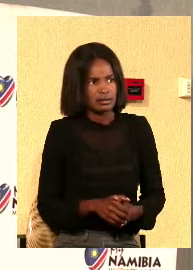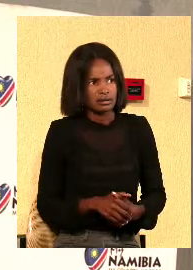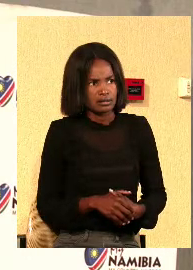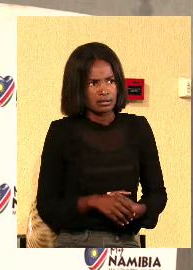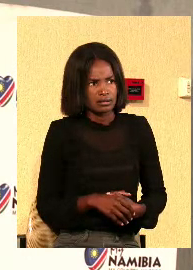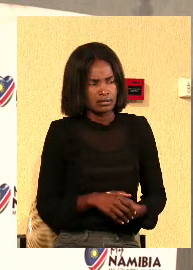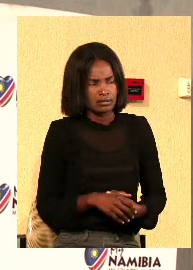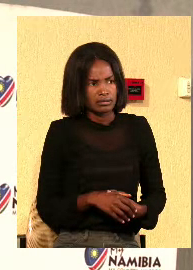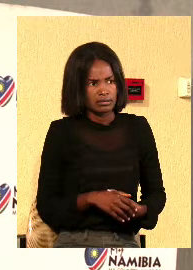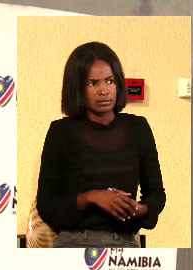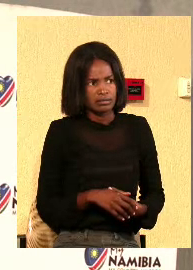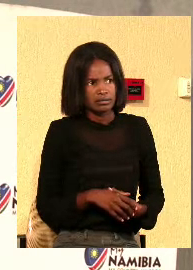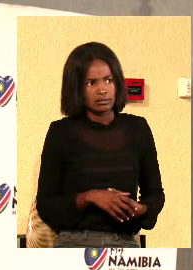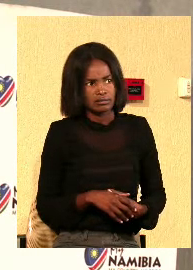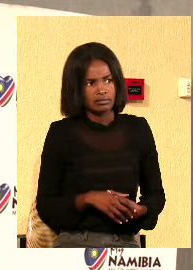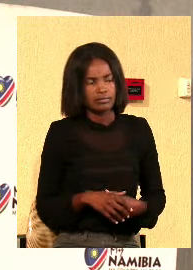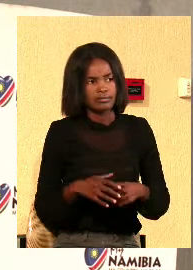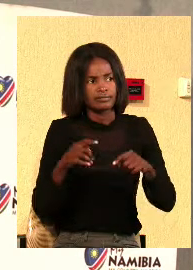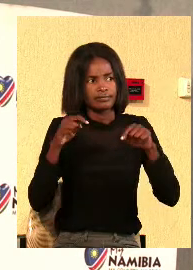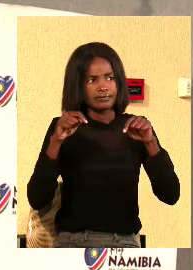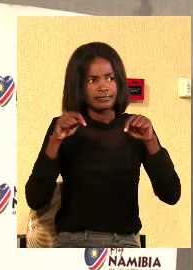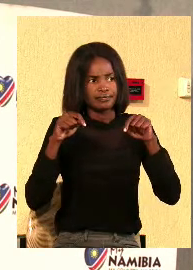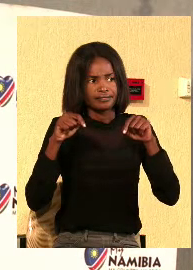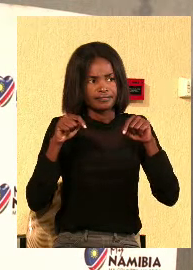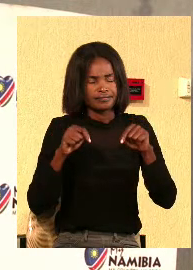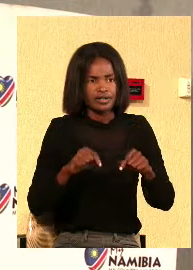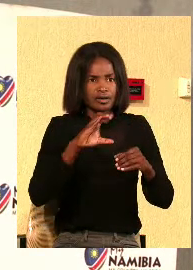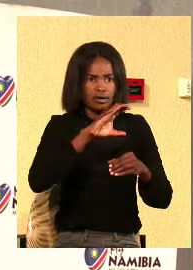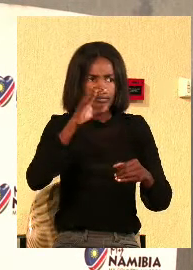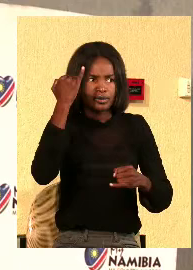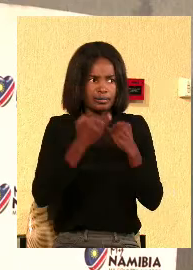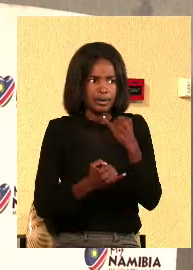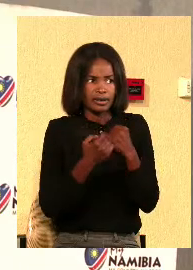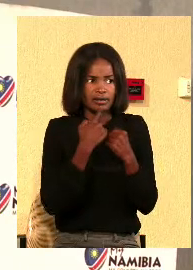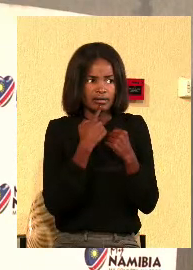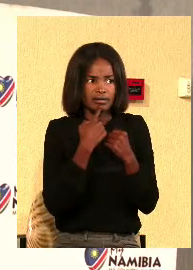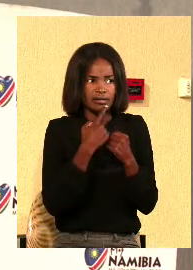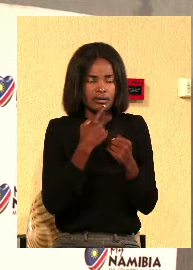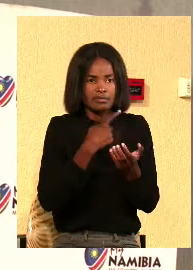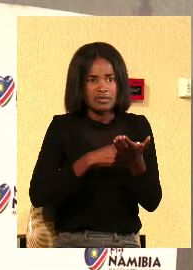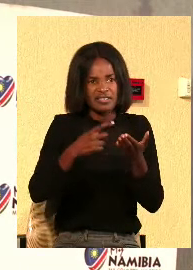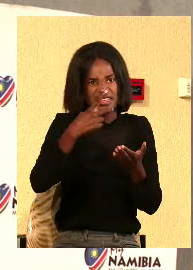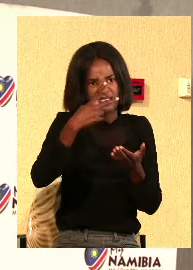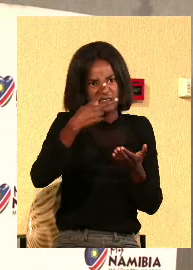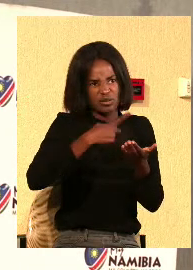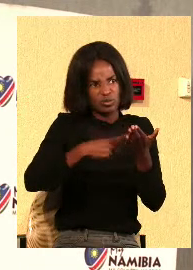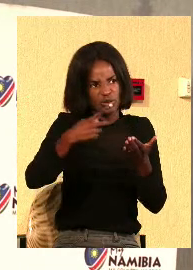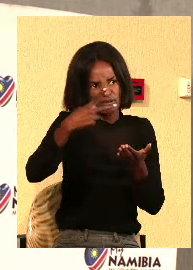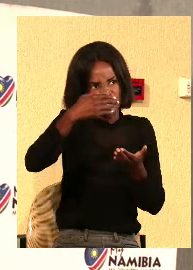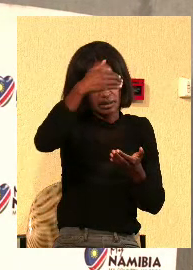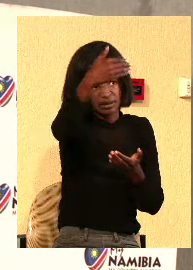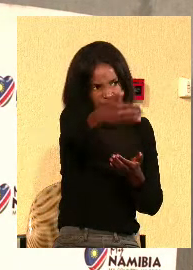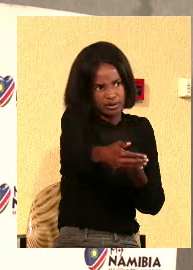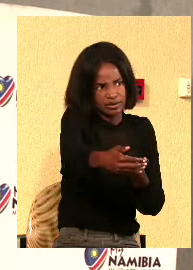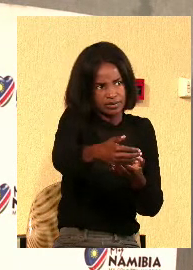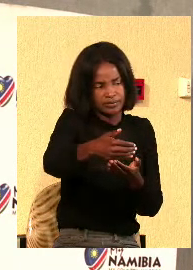soon as possible? Yeah, absolutely. The only thing is, when we say end of the month, we are basically saying in the next 2 weeks, unless